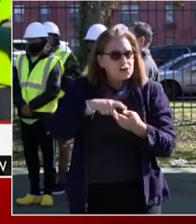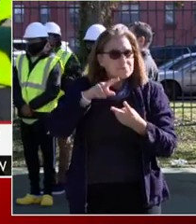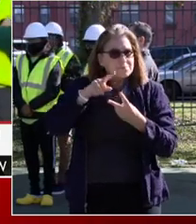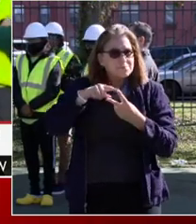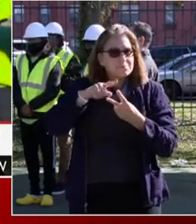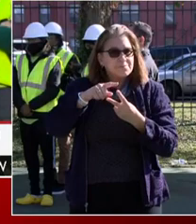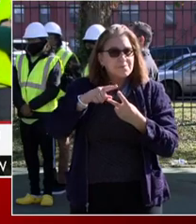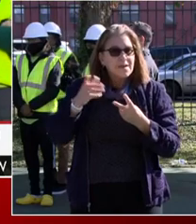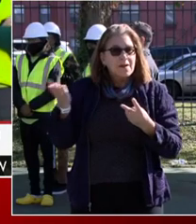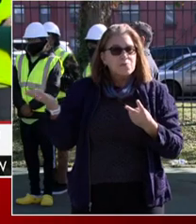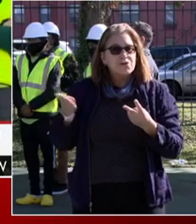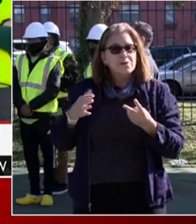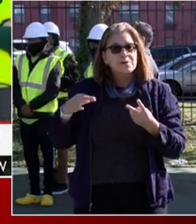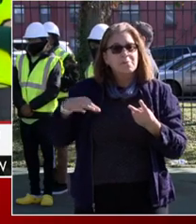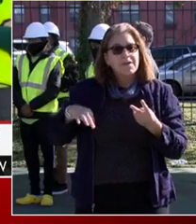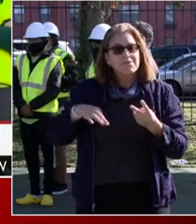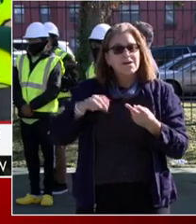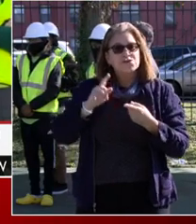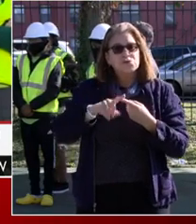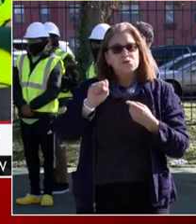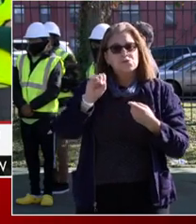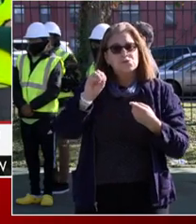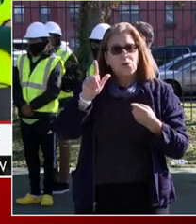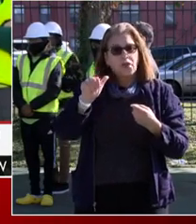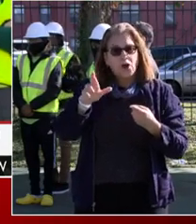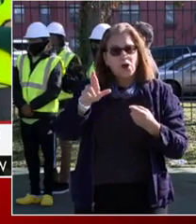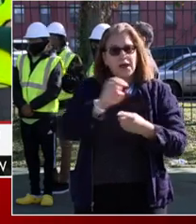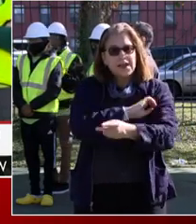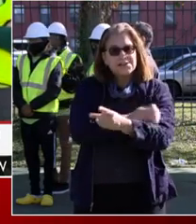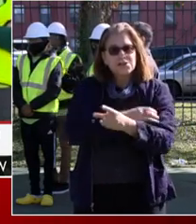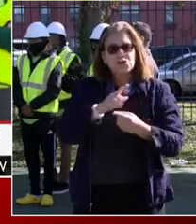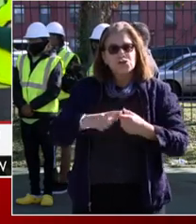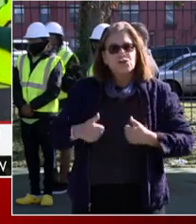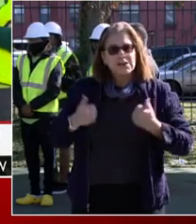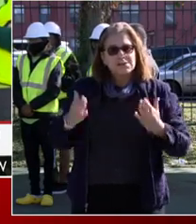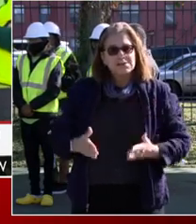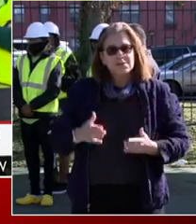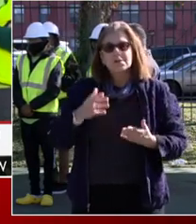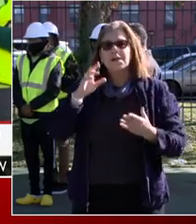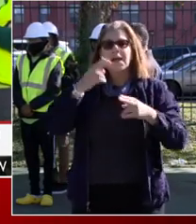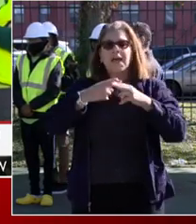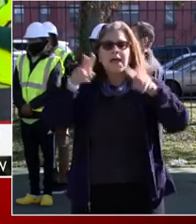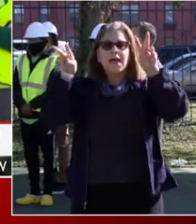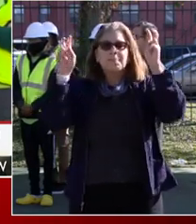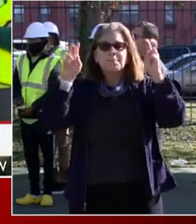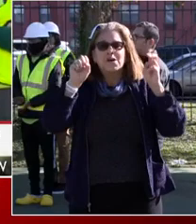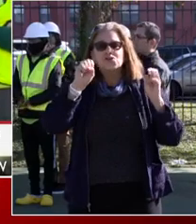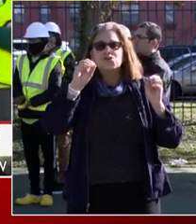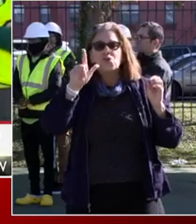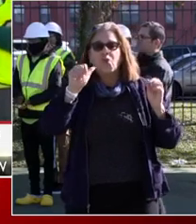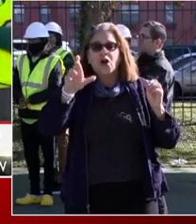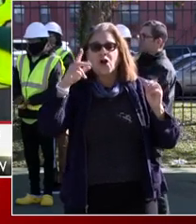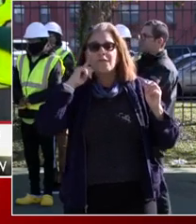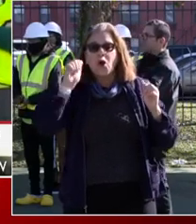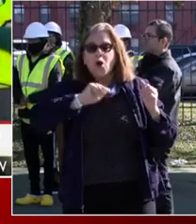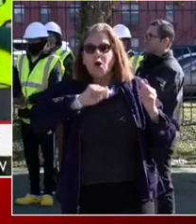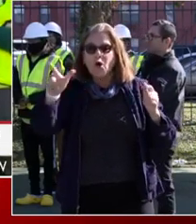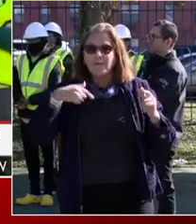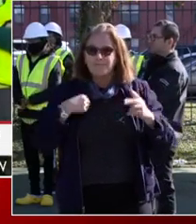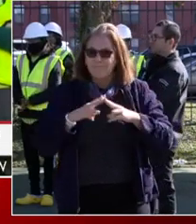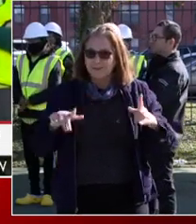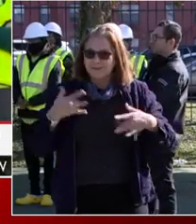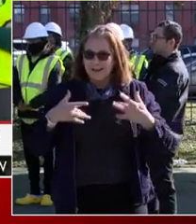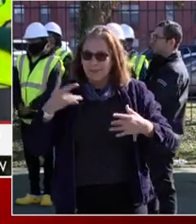D.C. residents. That's Solar for All that Tommy and I are very excited about, and Solar Works